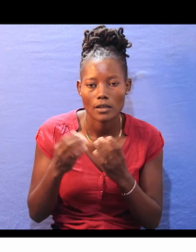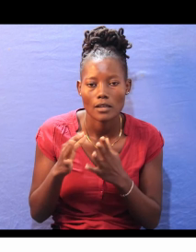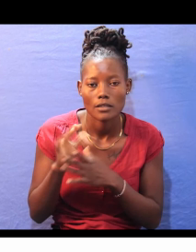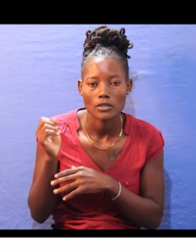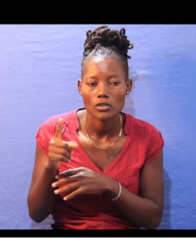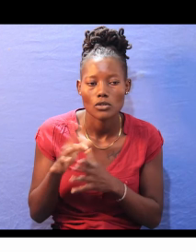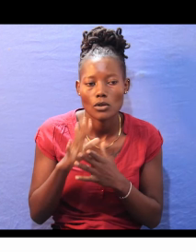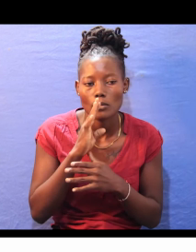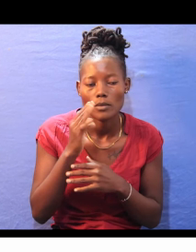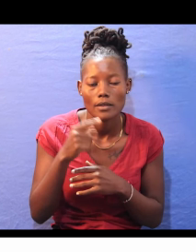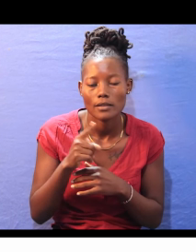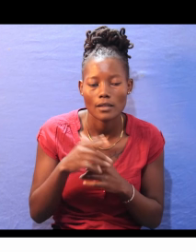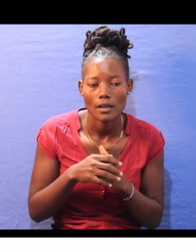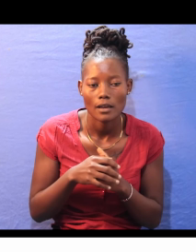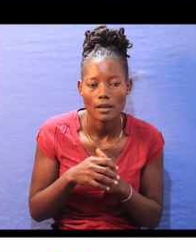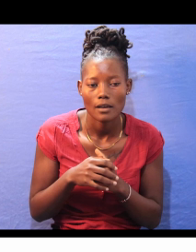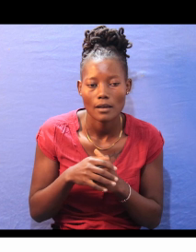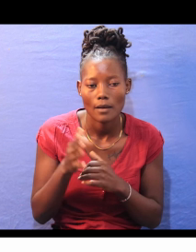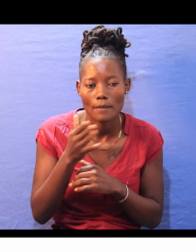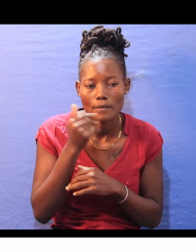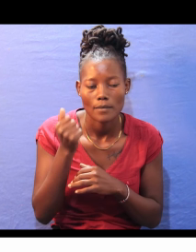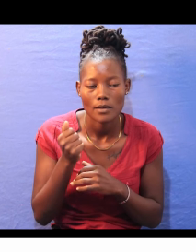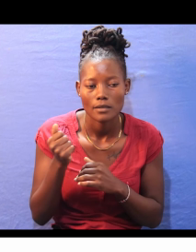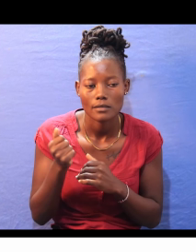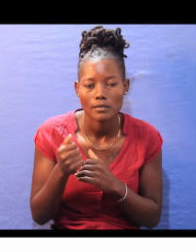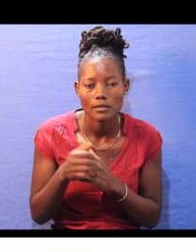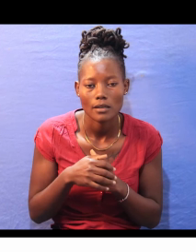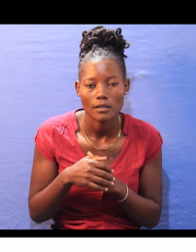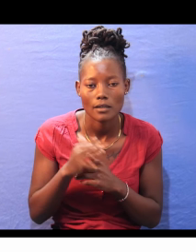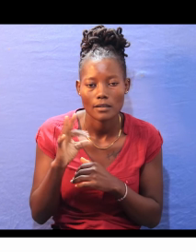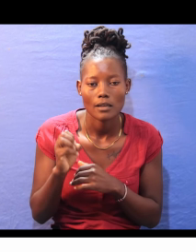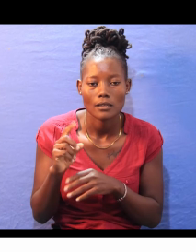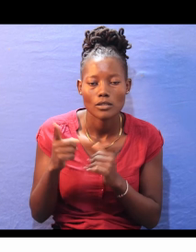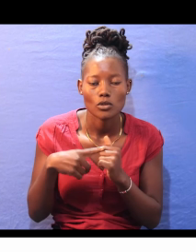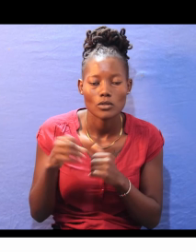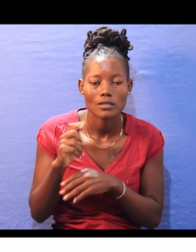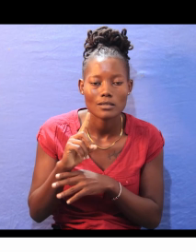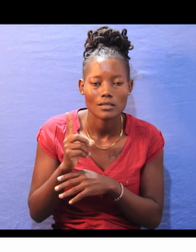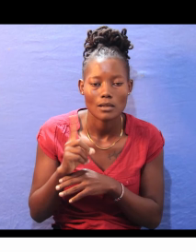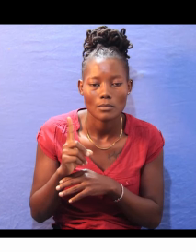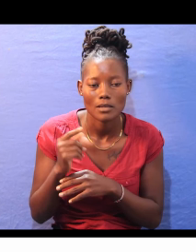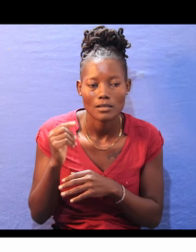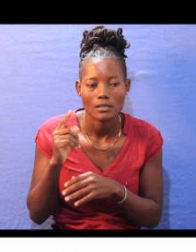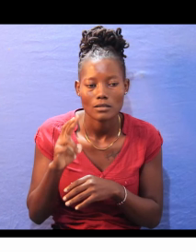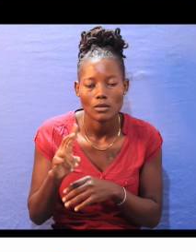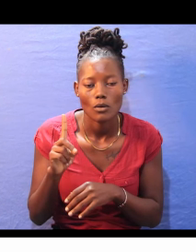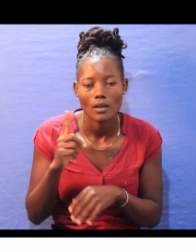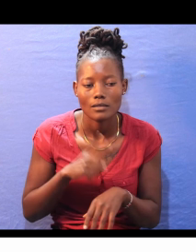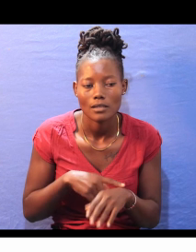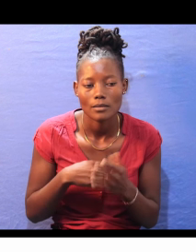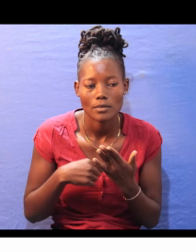doing cleans. And weightlifters should still be doing 30 to 60 minutes a couple times a week of